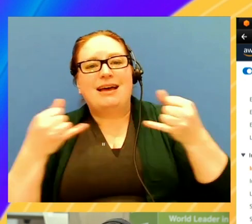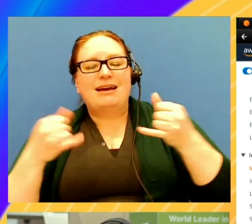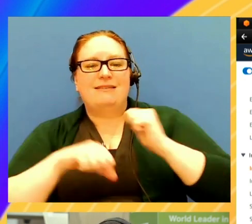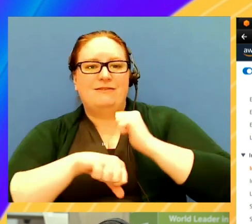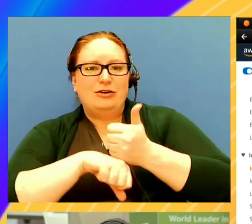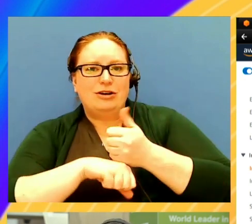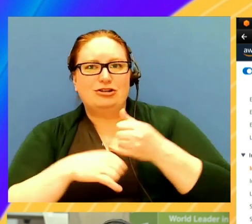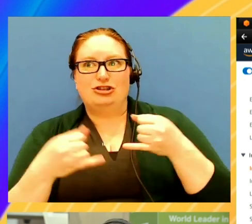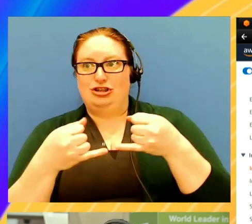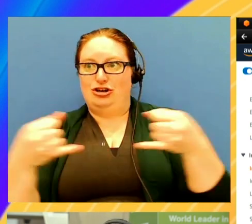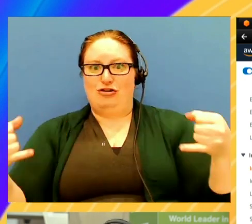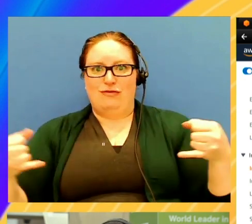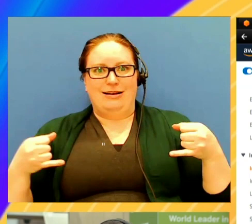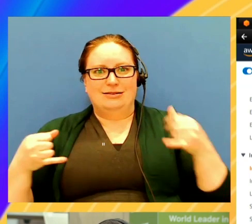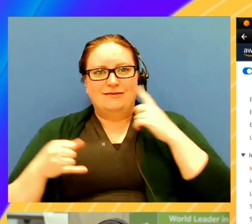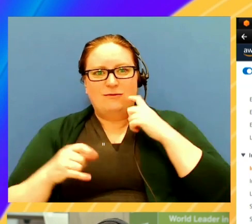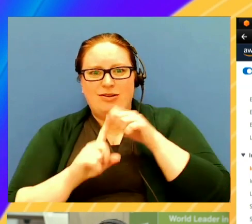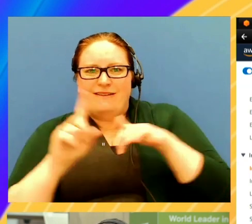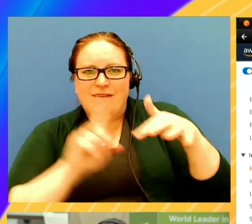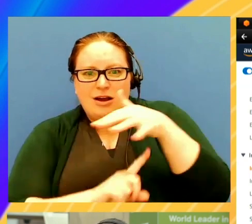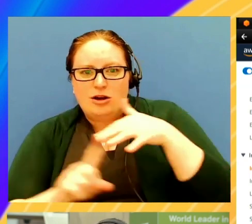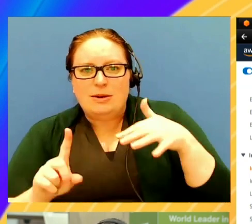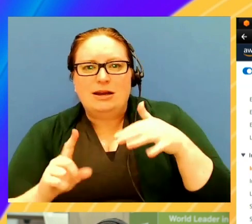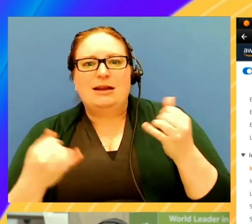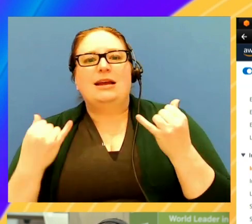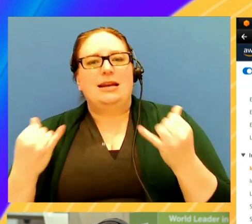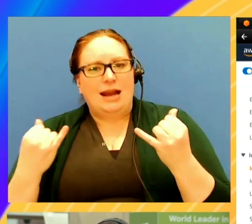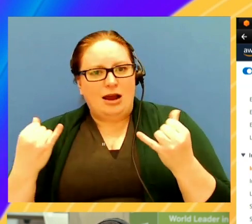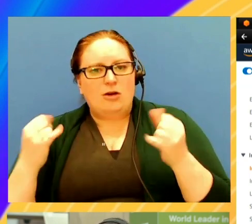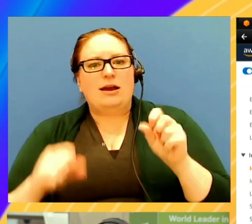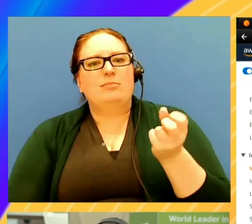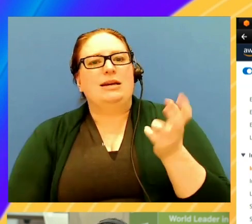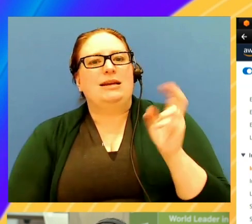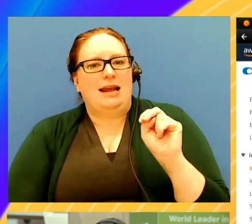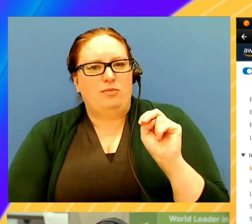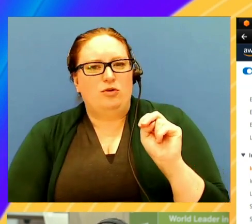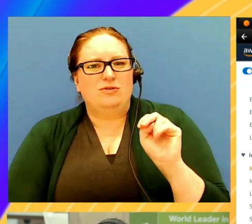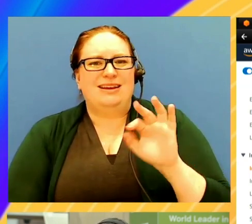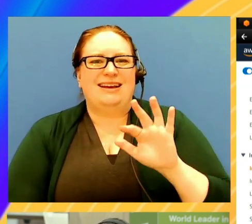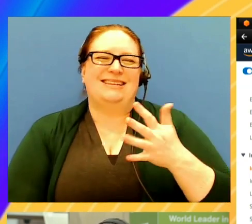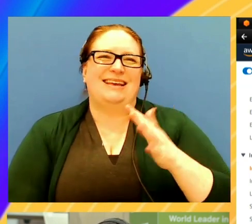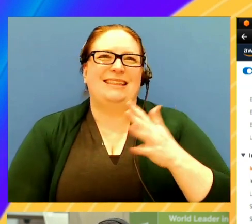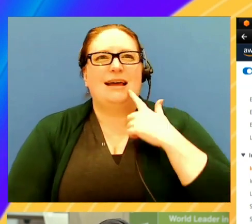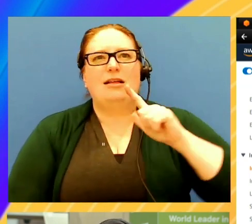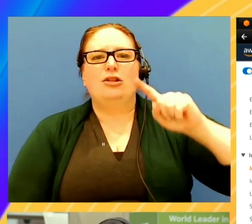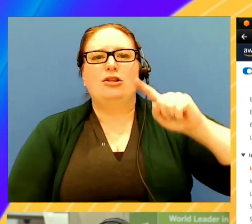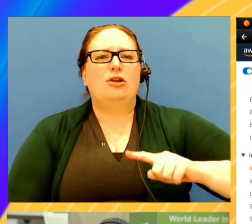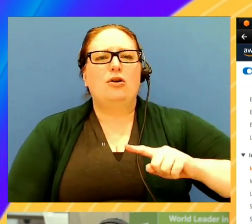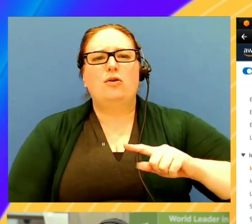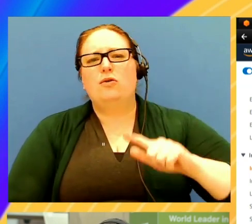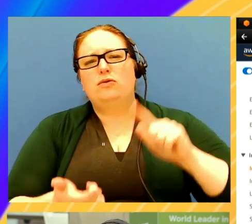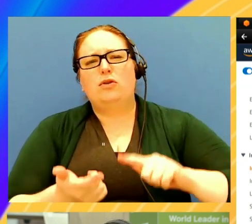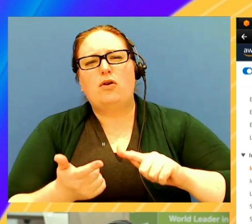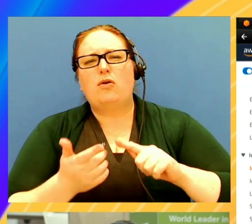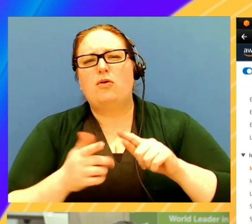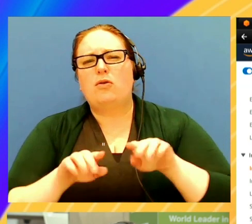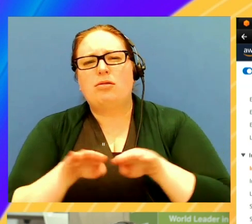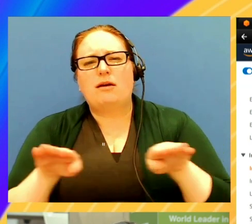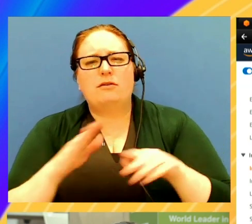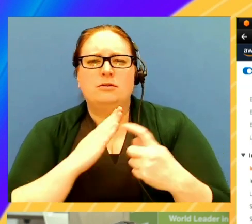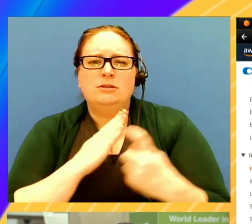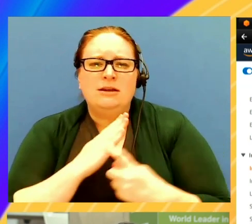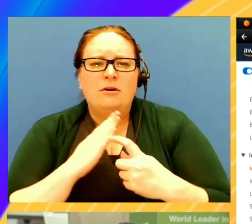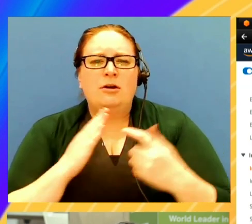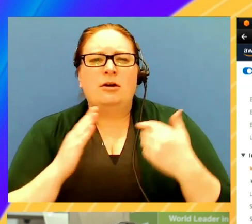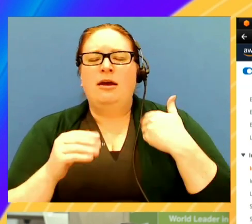put in place for our environment, we can now have that be enabled as sort of that low level default. Go ahead and have our instances check